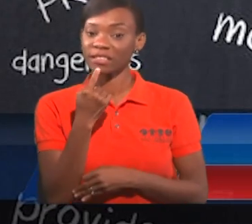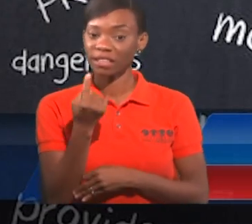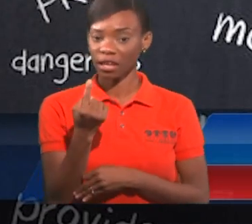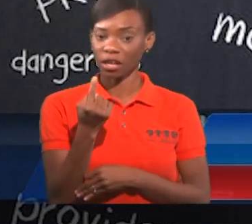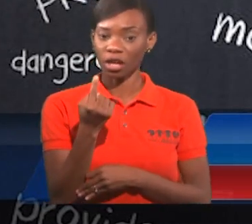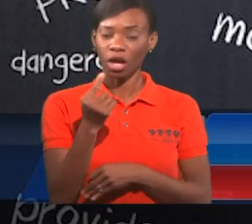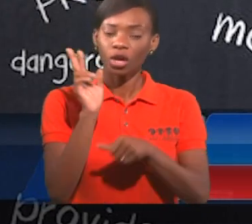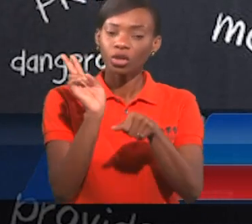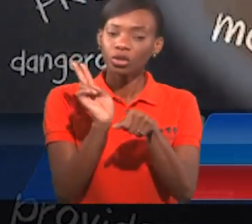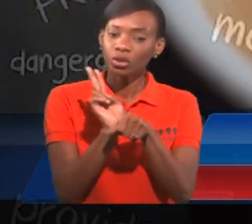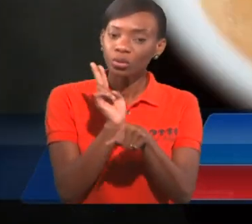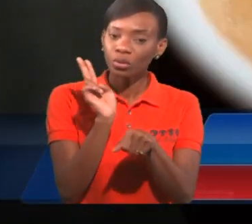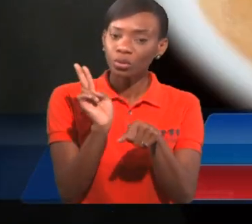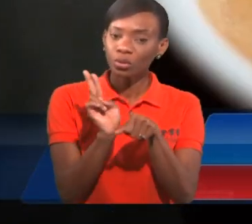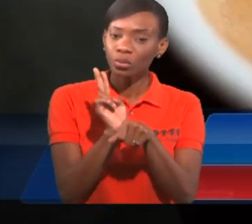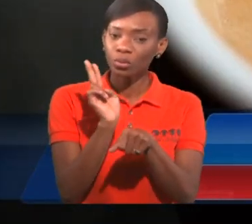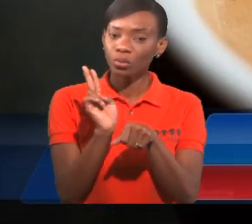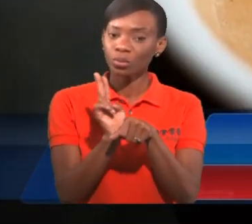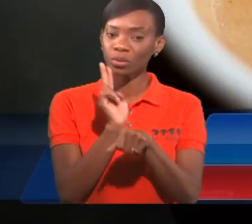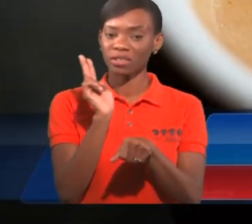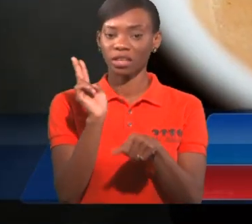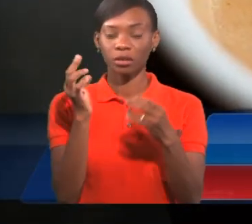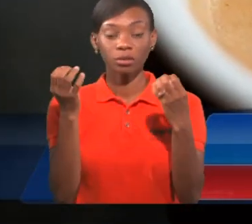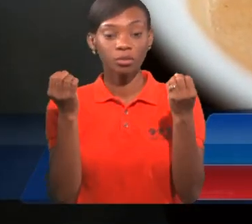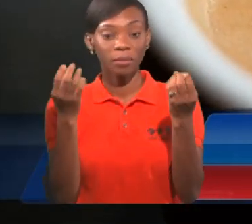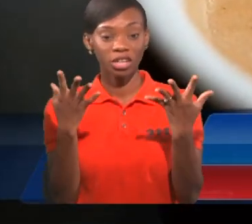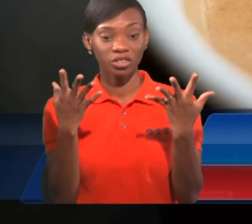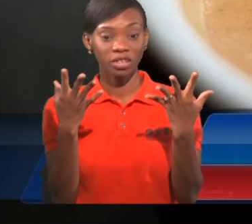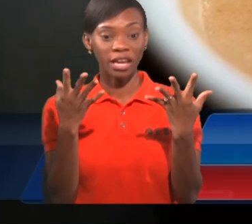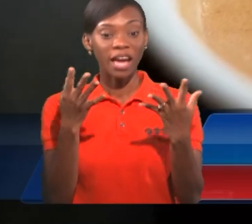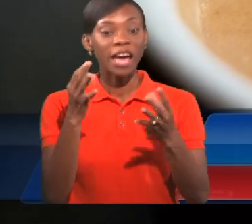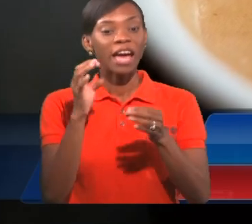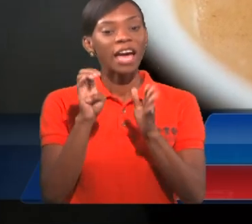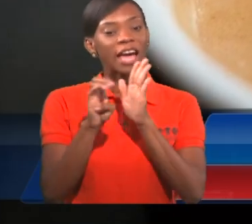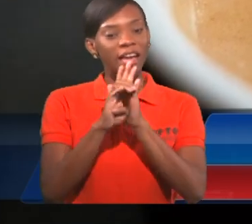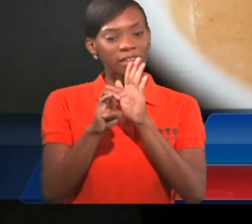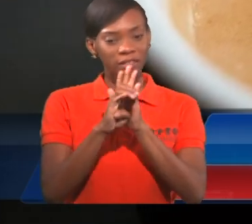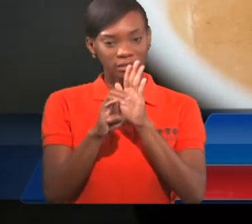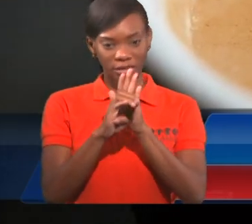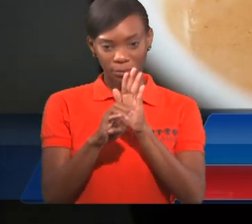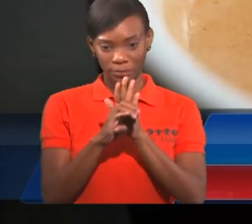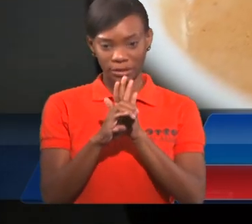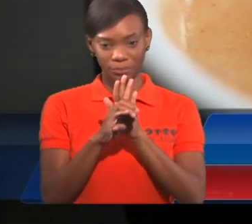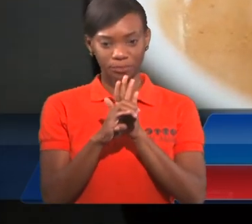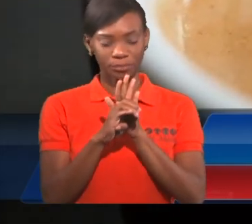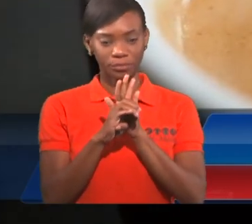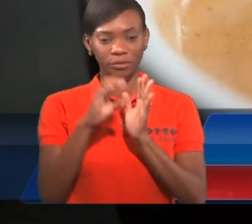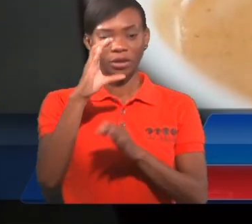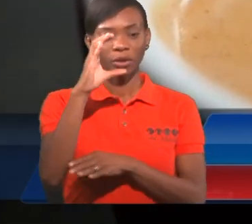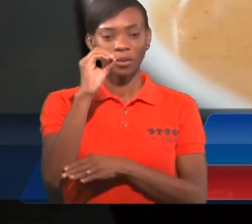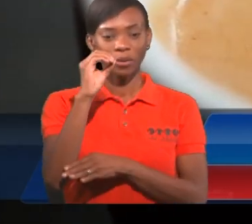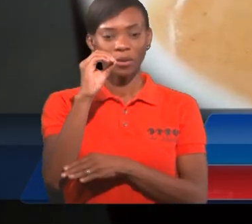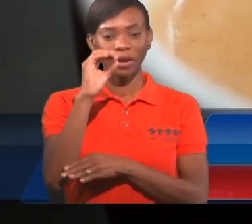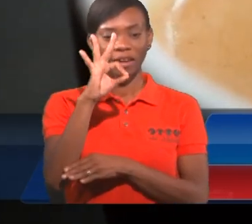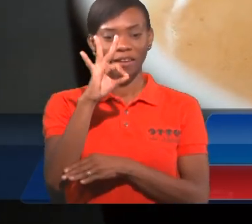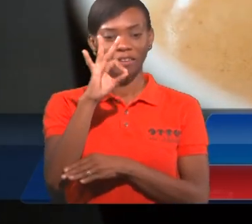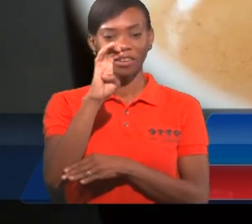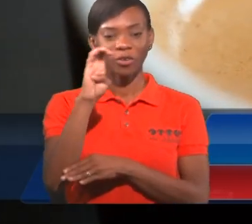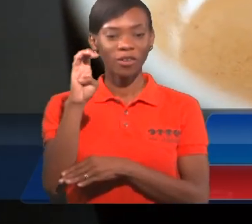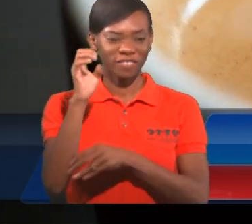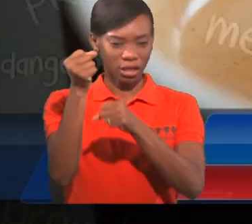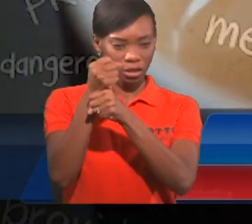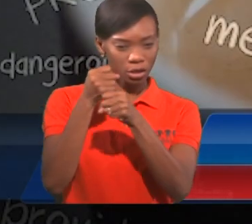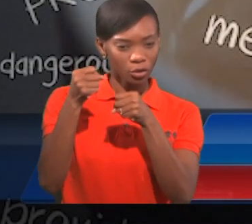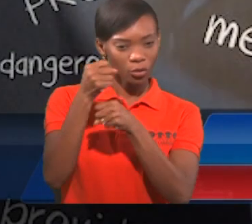I show you what are called drugs, caffeine is one of those things. So you might drink a cup of coffee at 9, you might drink one at 10, at 10:30, at 11, at